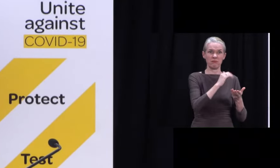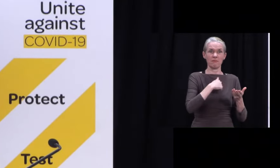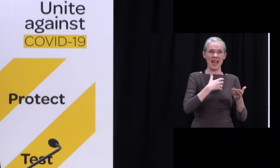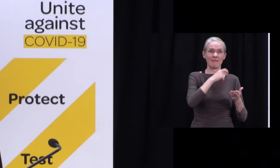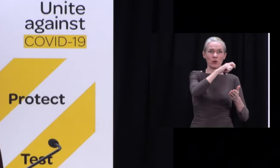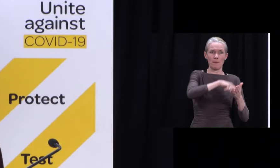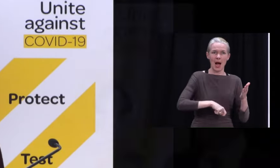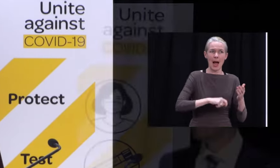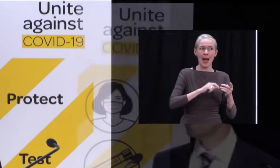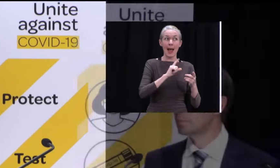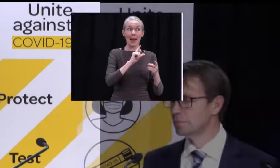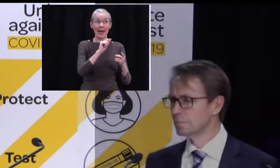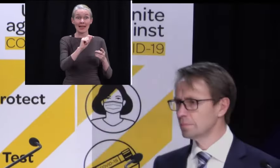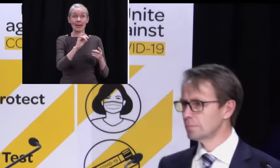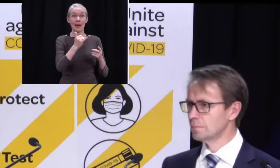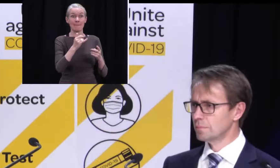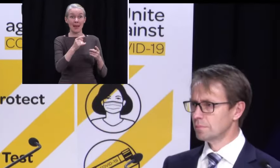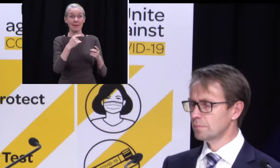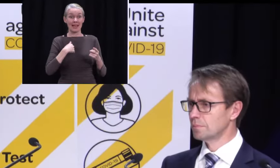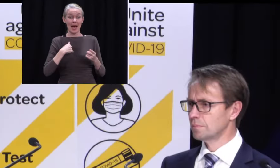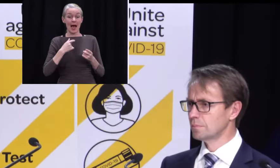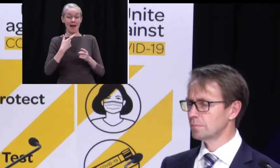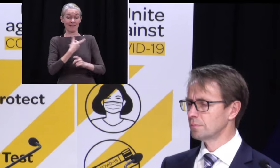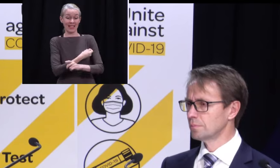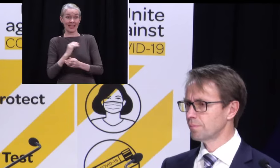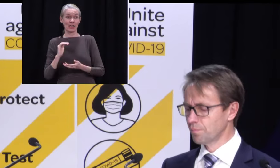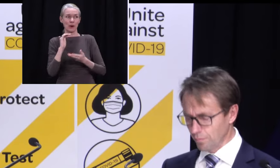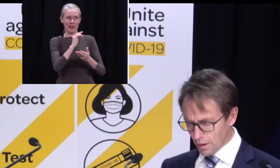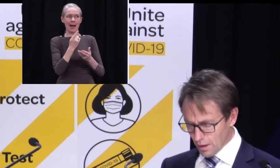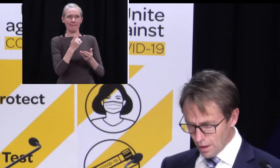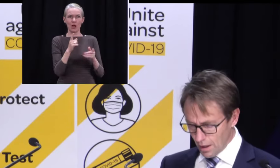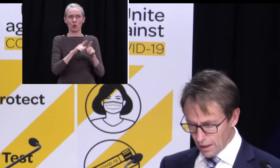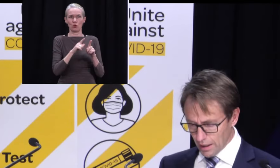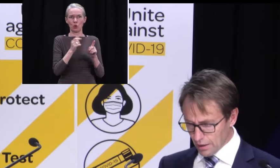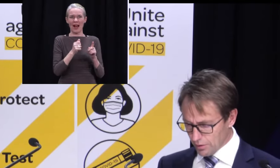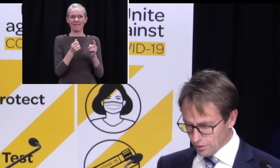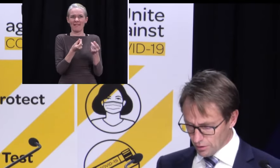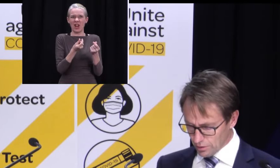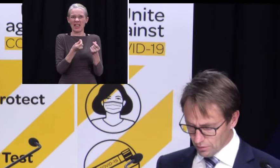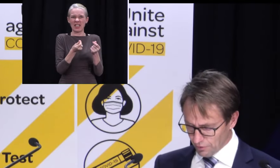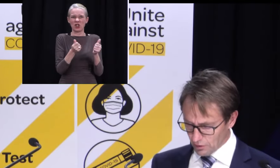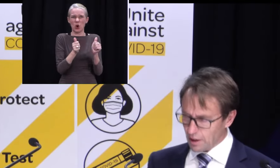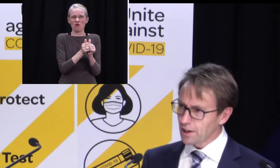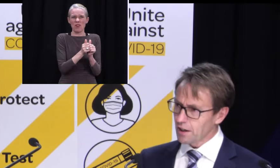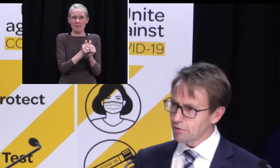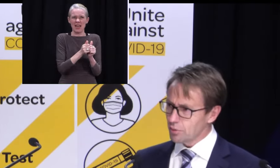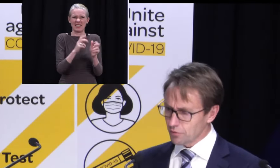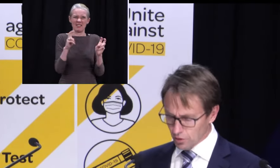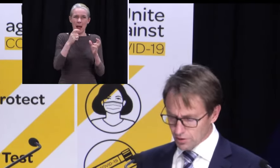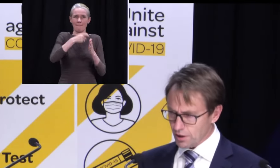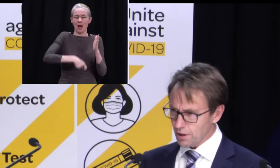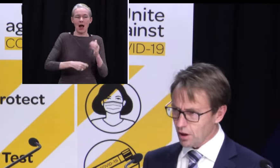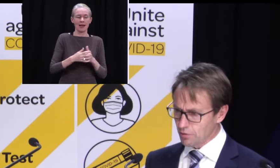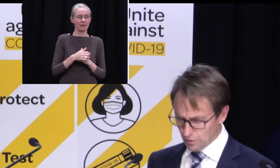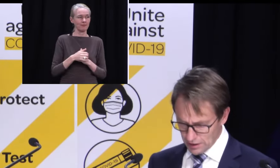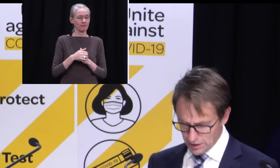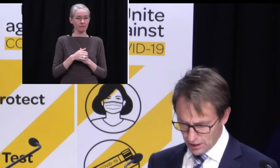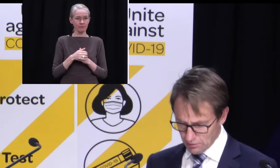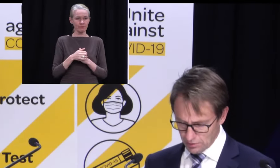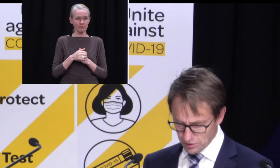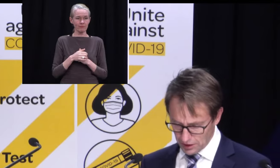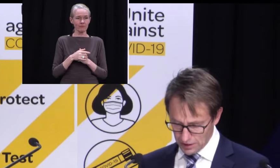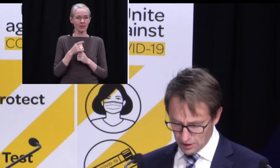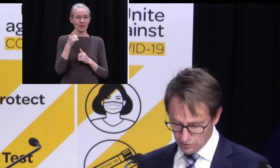many saliva tests are being processed every week at the moment? I think the figure I gave that we've got over